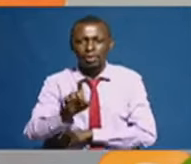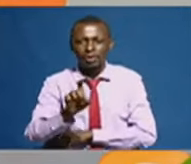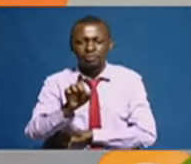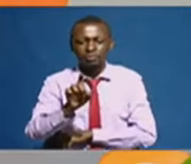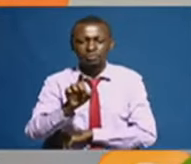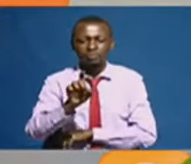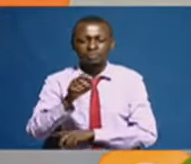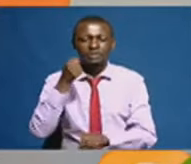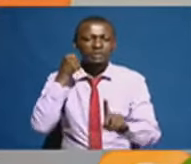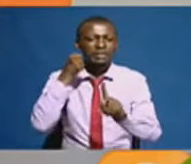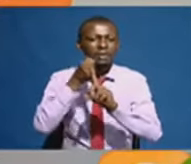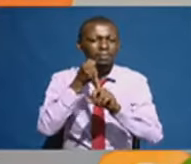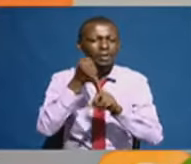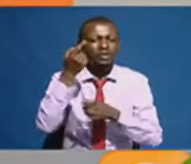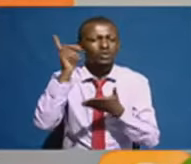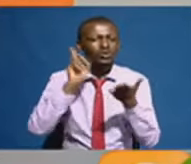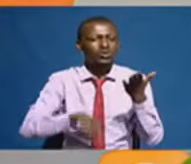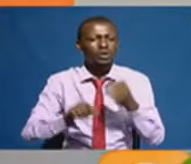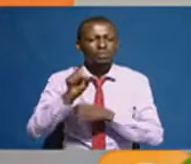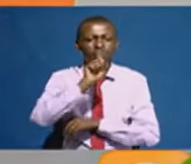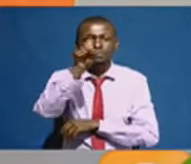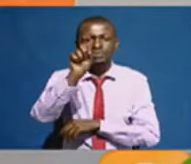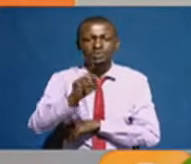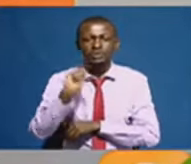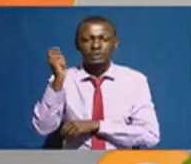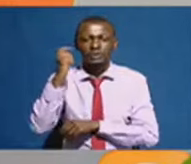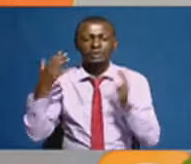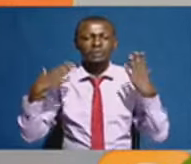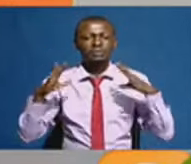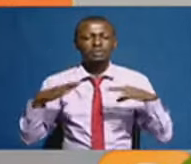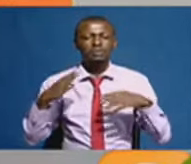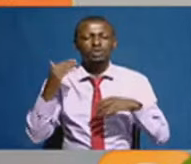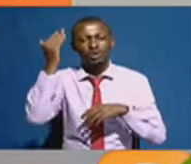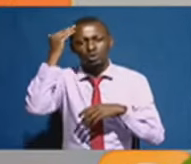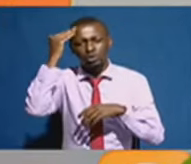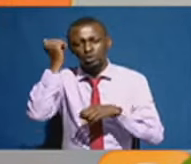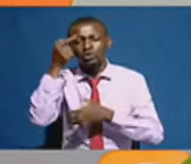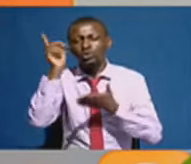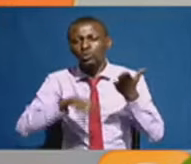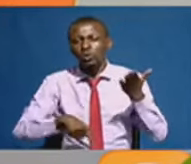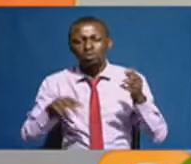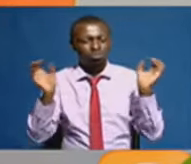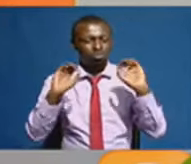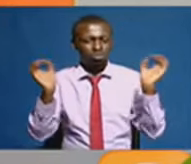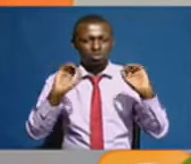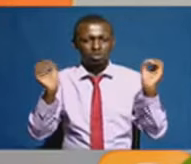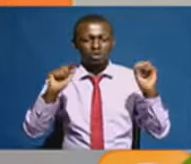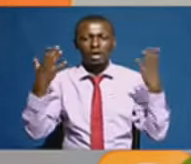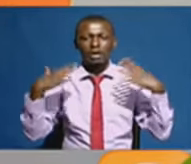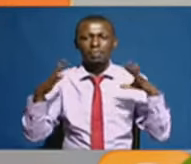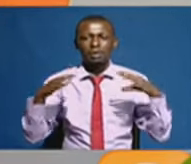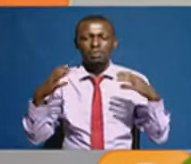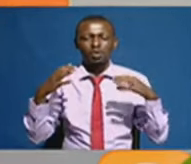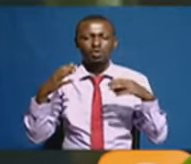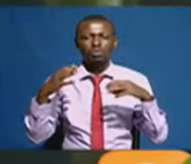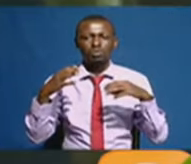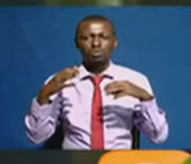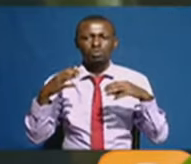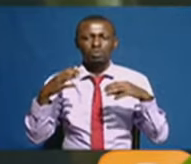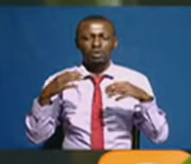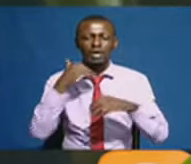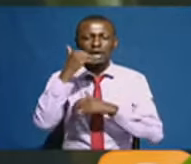this? Because you have Kenyans. We don't know what to do. It's not like Kenyans got well after the strike